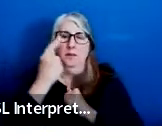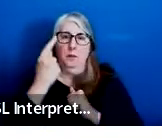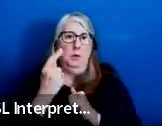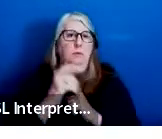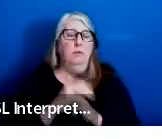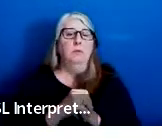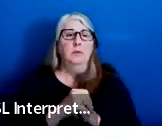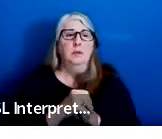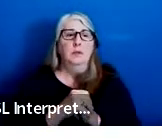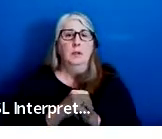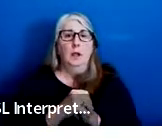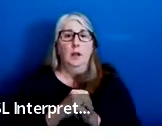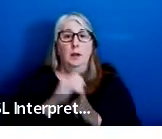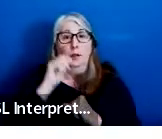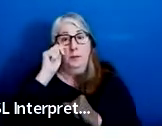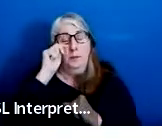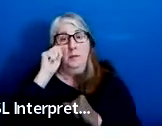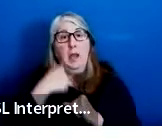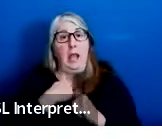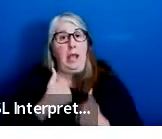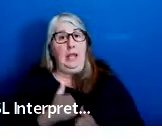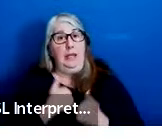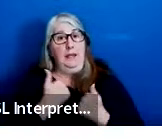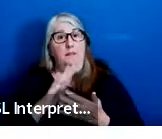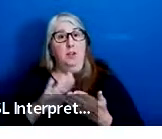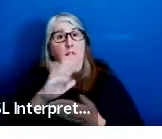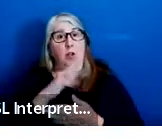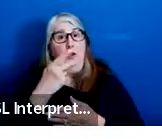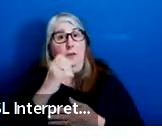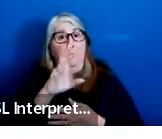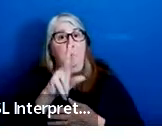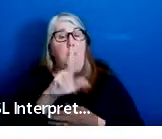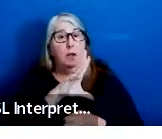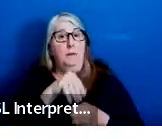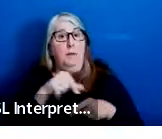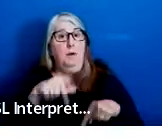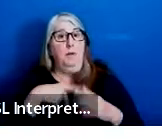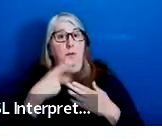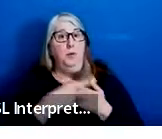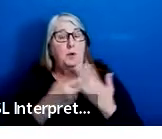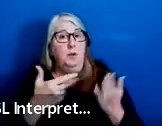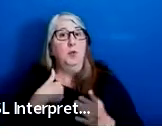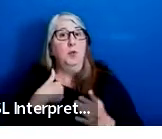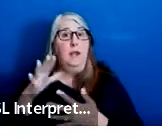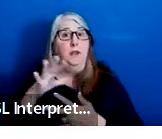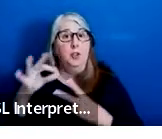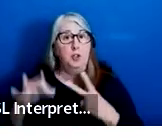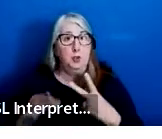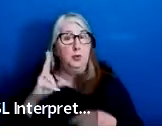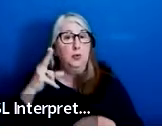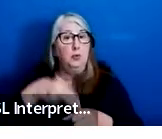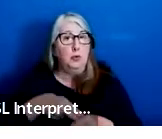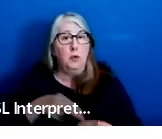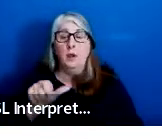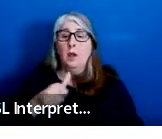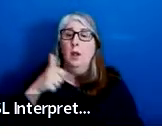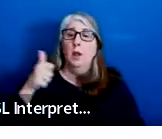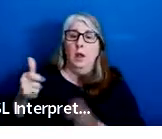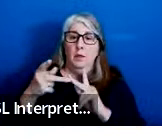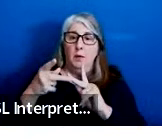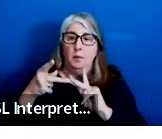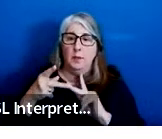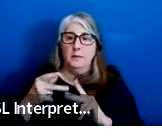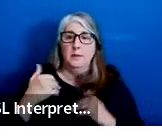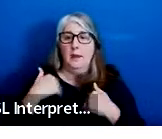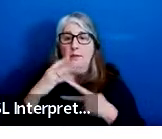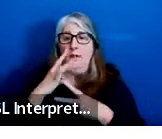fact, I live in College Park and I'm part of the program here, so I had to opt into the program. A lot of other municipalities have that option. I